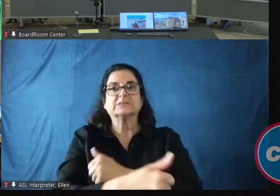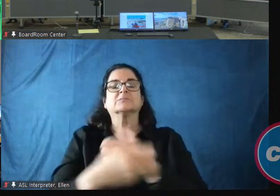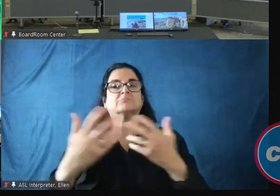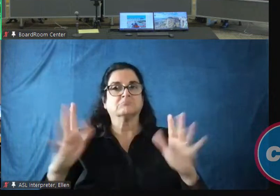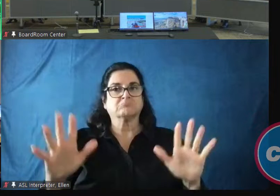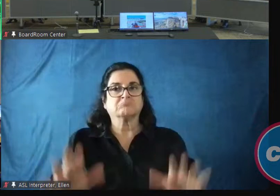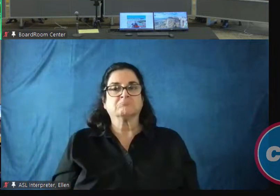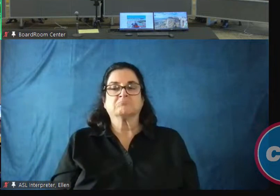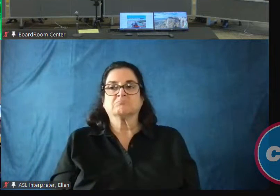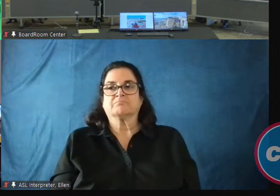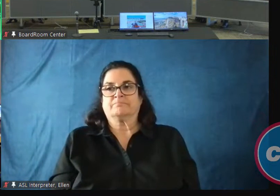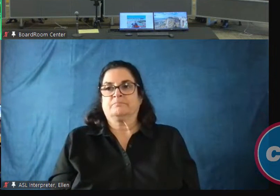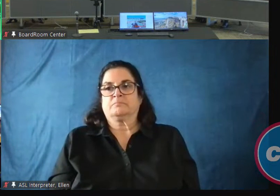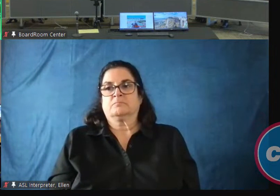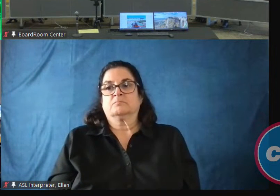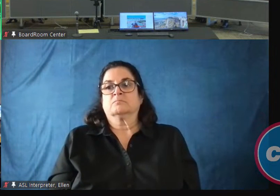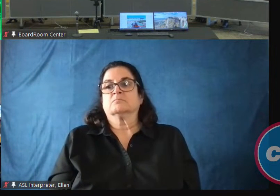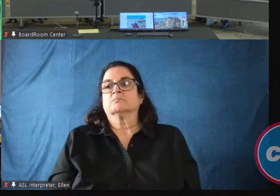passes.